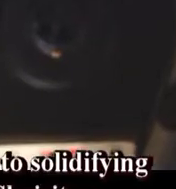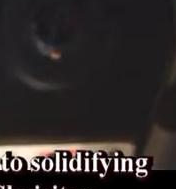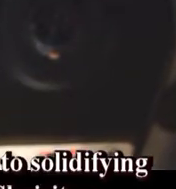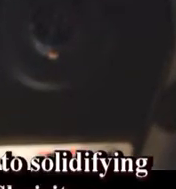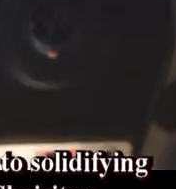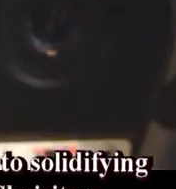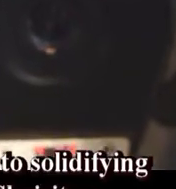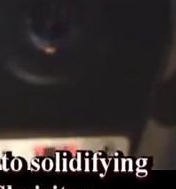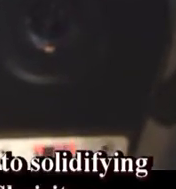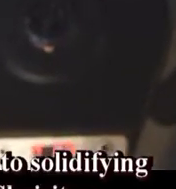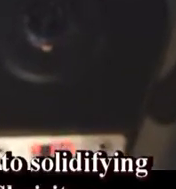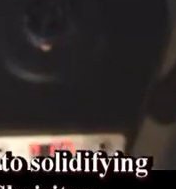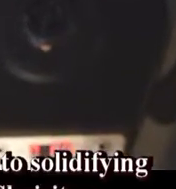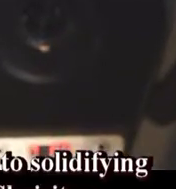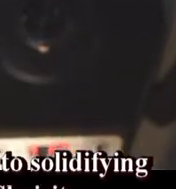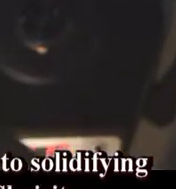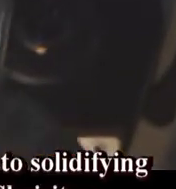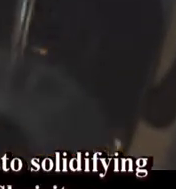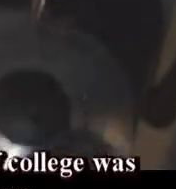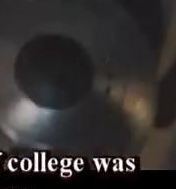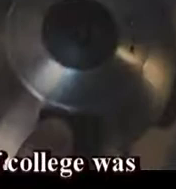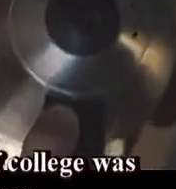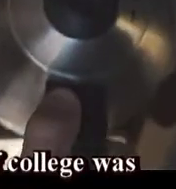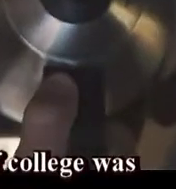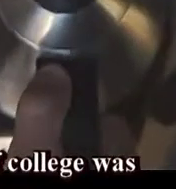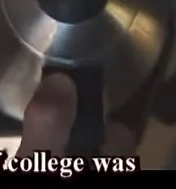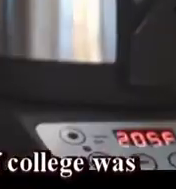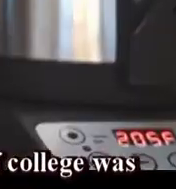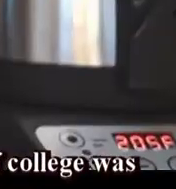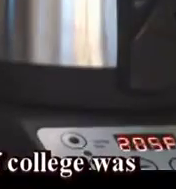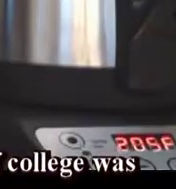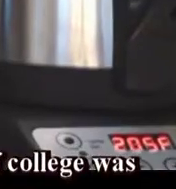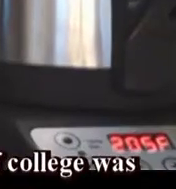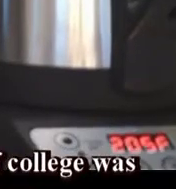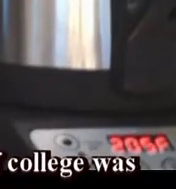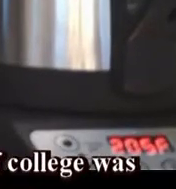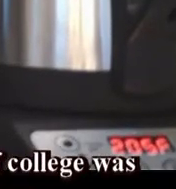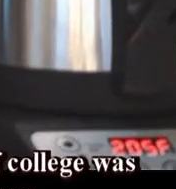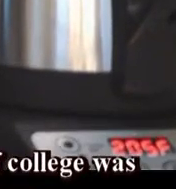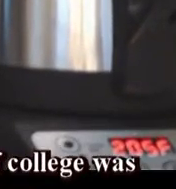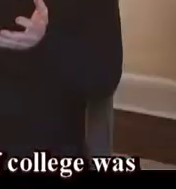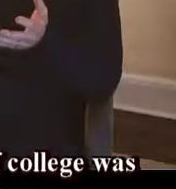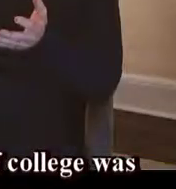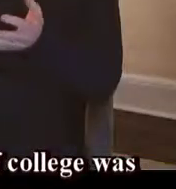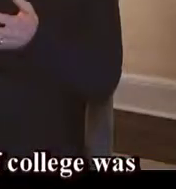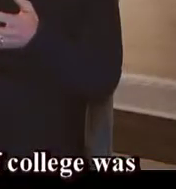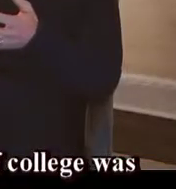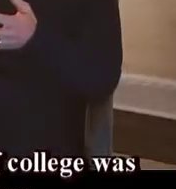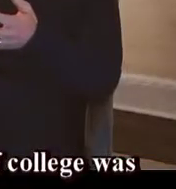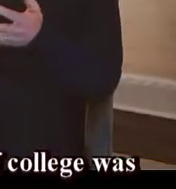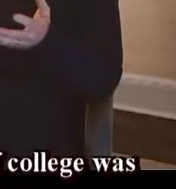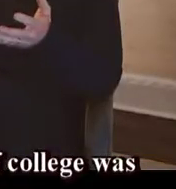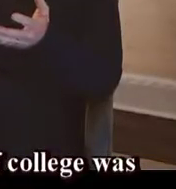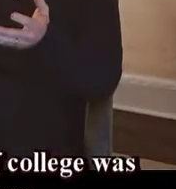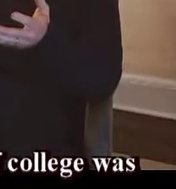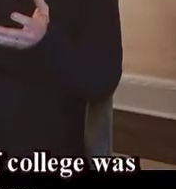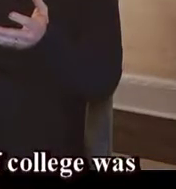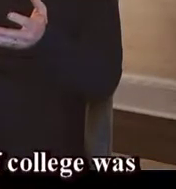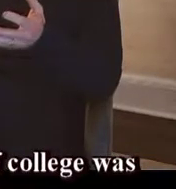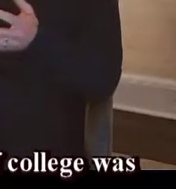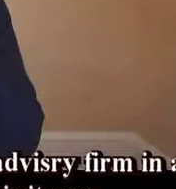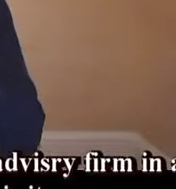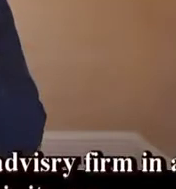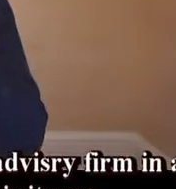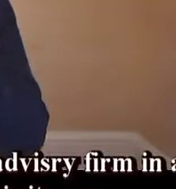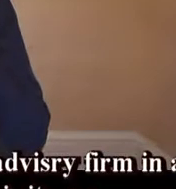track to solidifying the importance of being part of a Christian community. So my first job out of college was working for a financial advisory